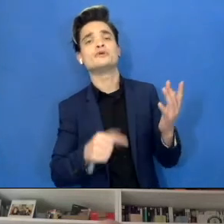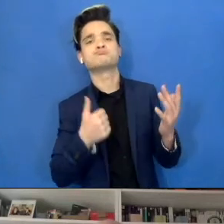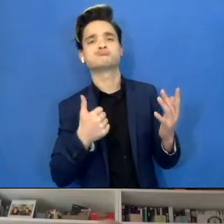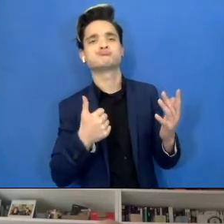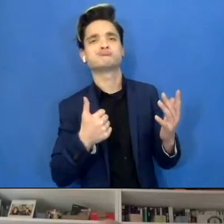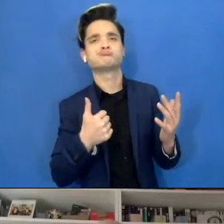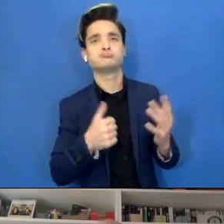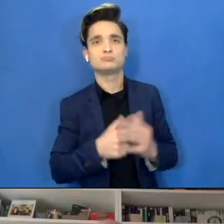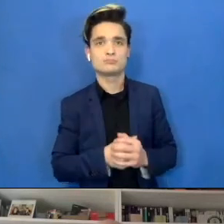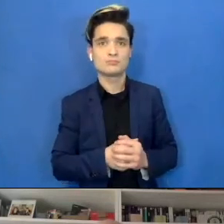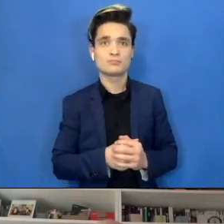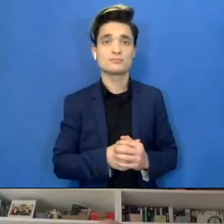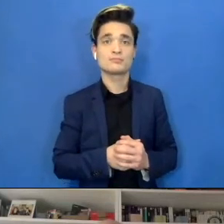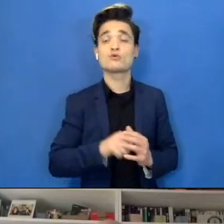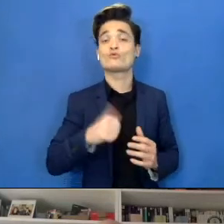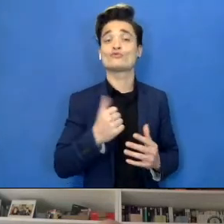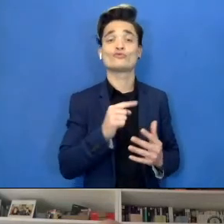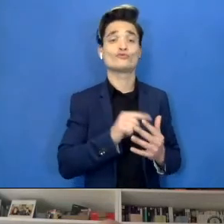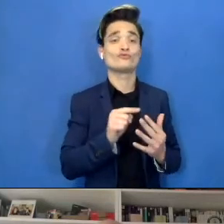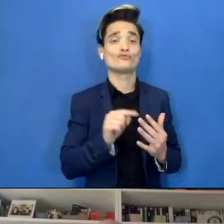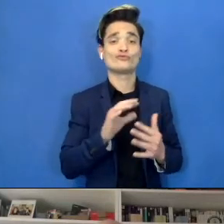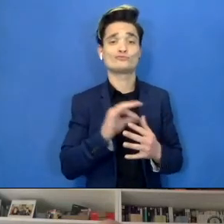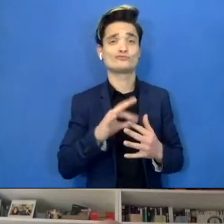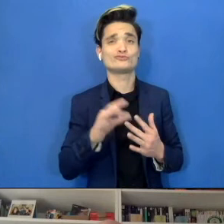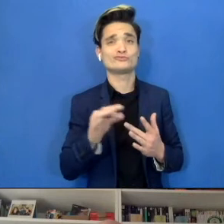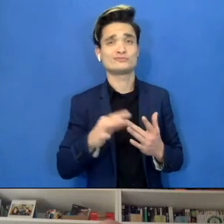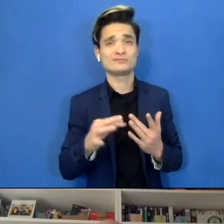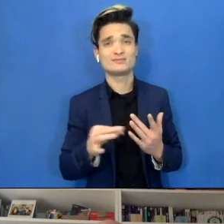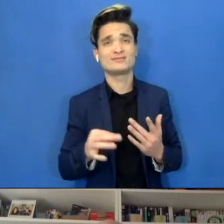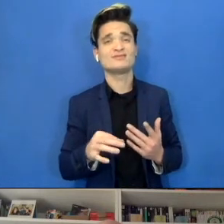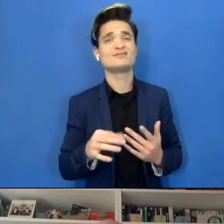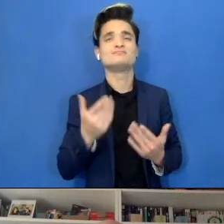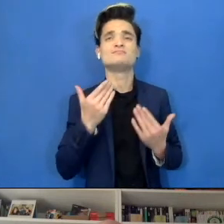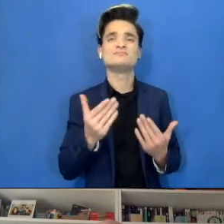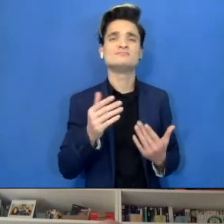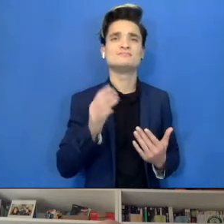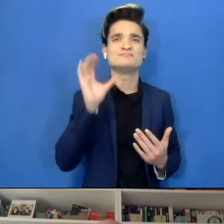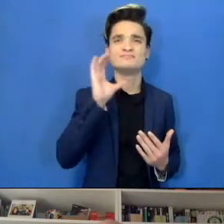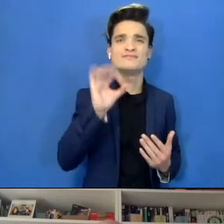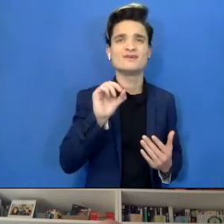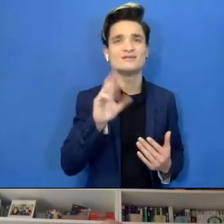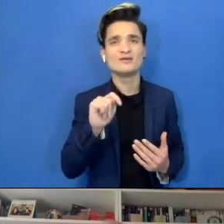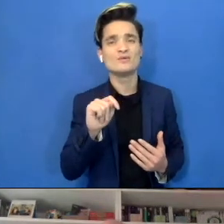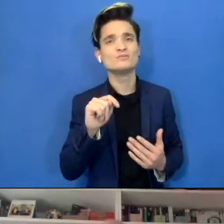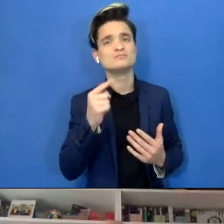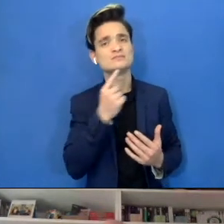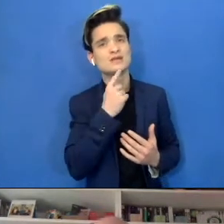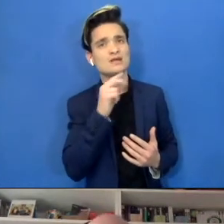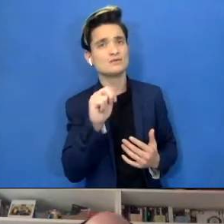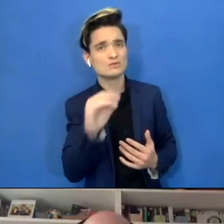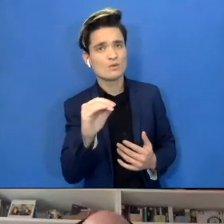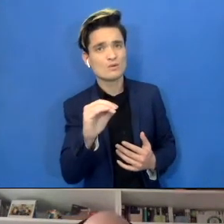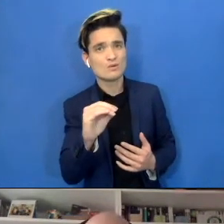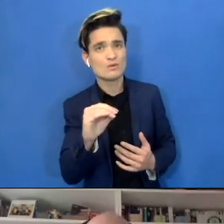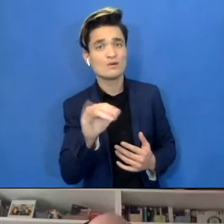So finding a way of saying no, the more you work with the same people, the more you work together, I find it helps, but it's not the only way.